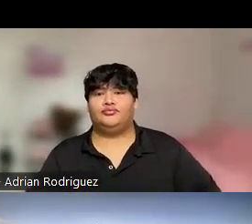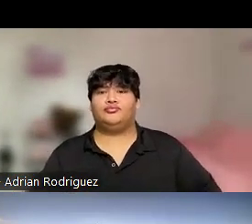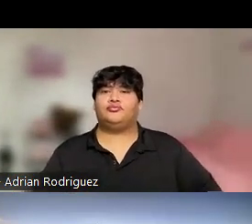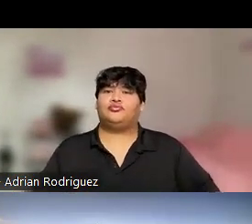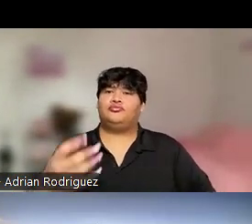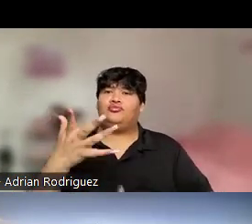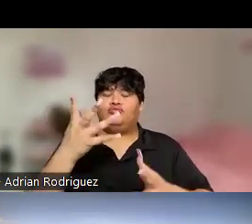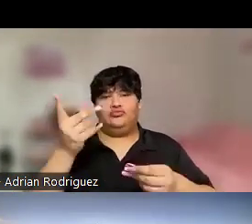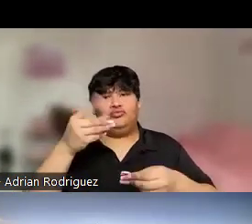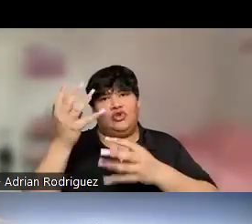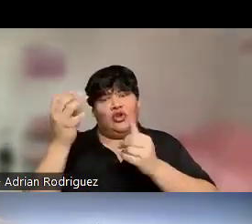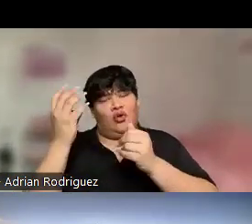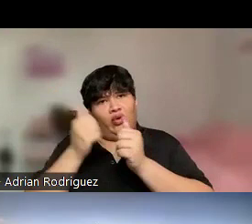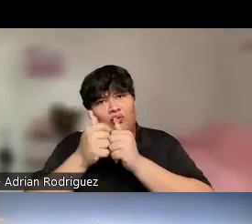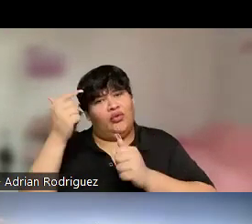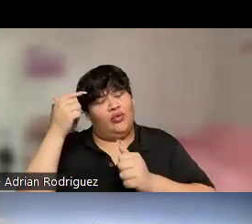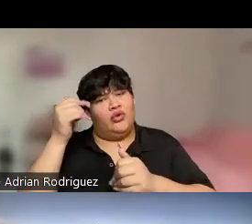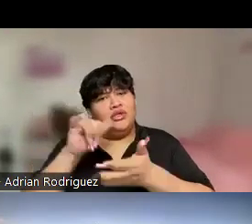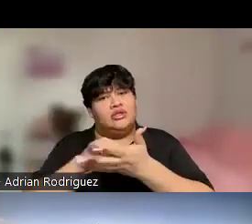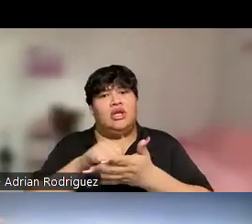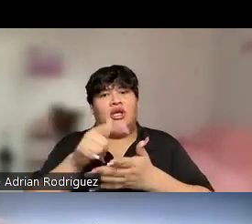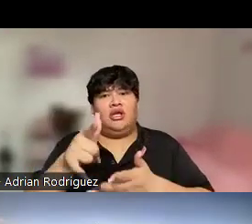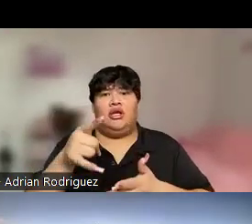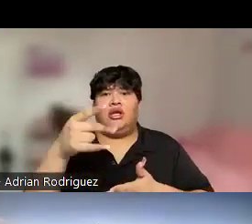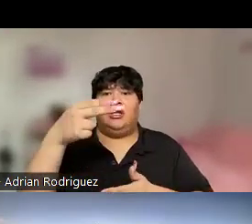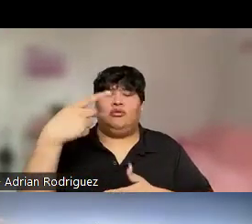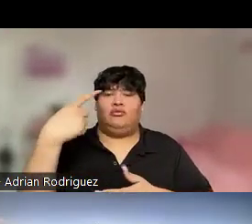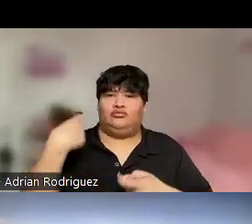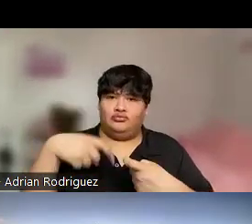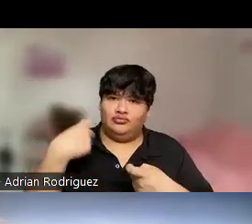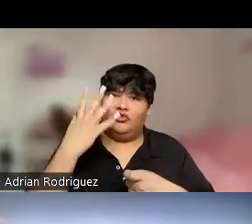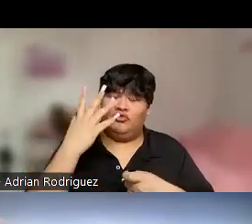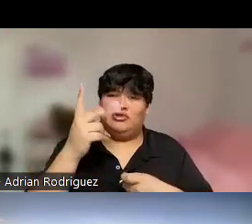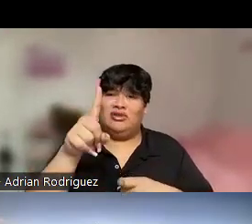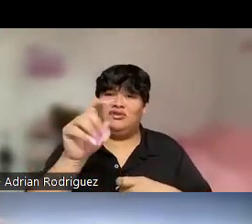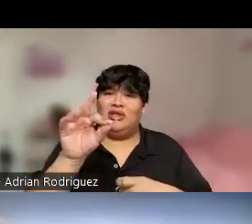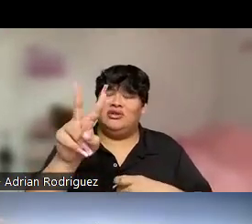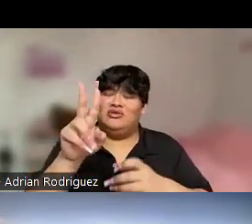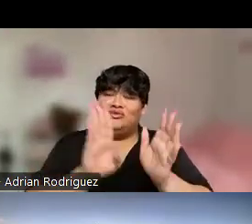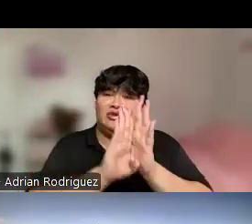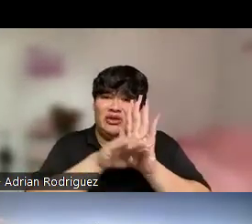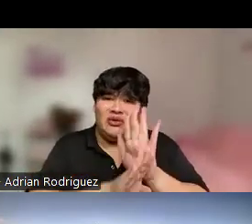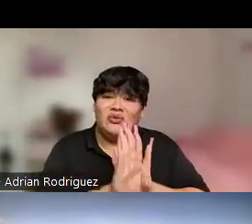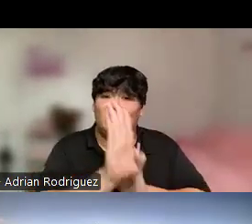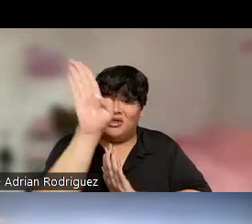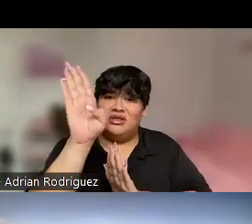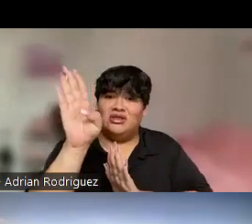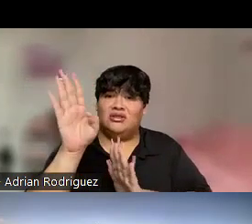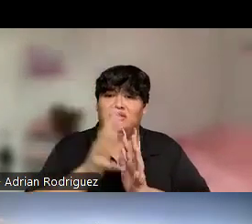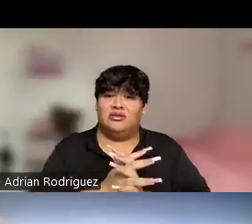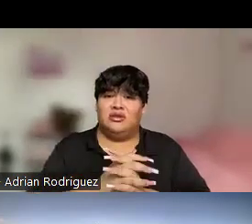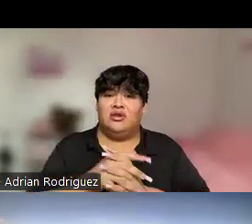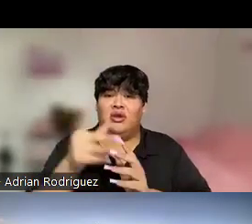So some of the high-level takeaways from that slide are that the Hispanic population will see a 192 increase